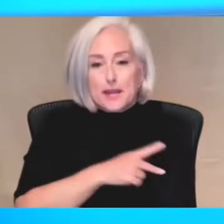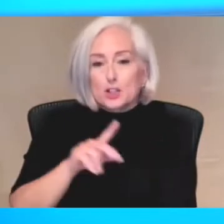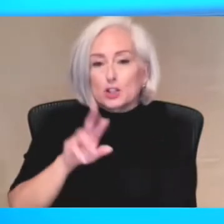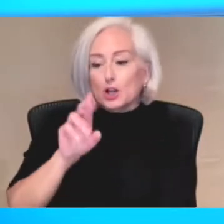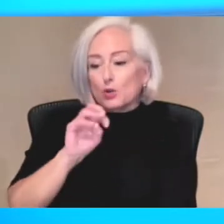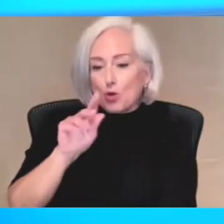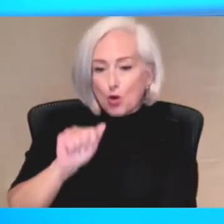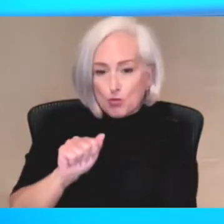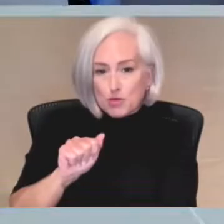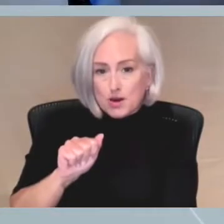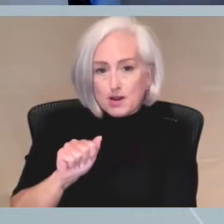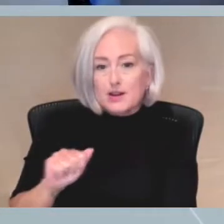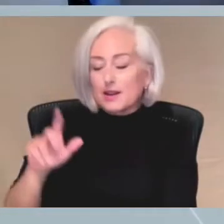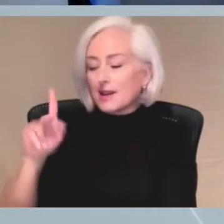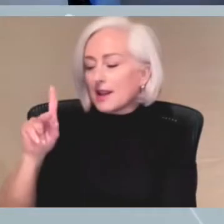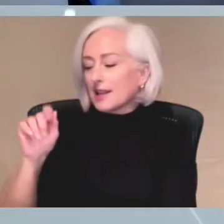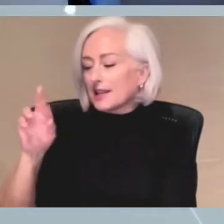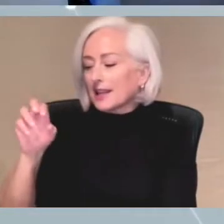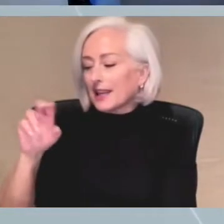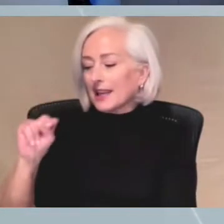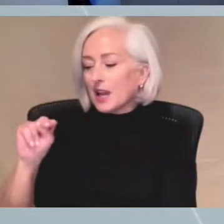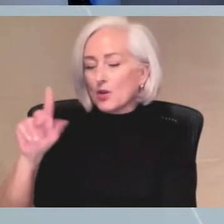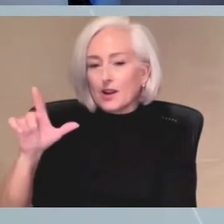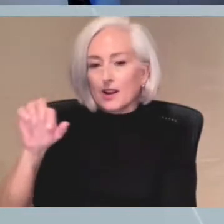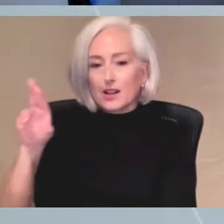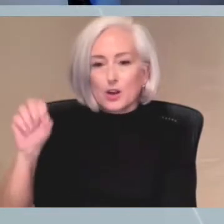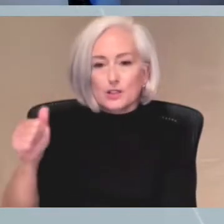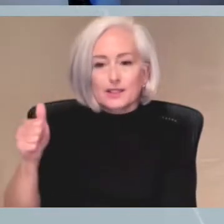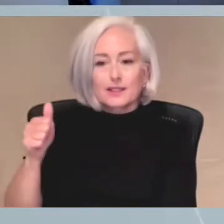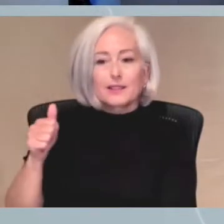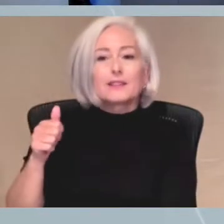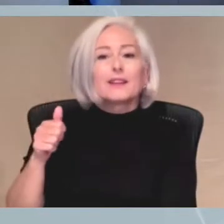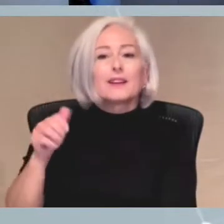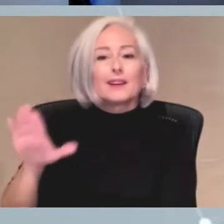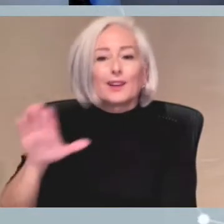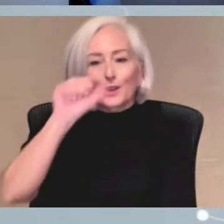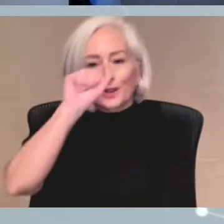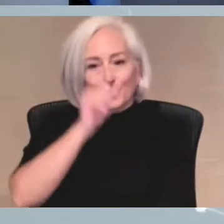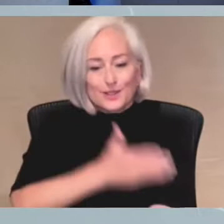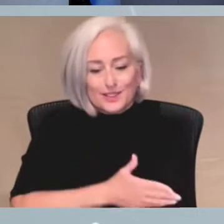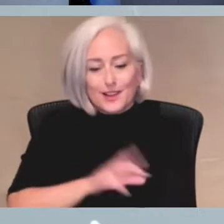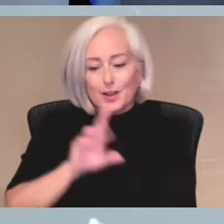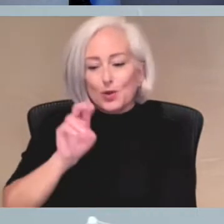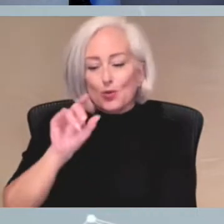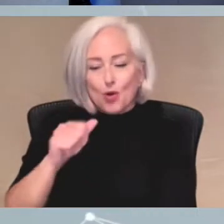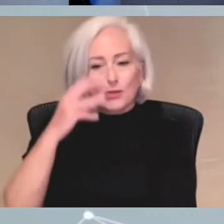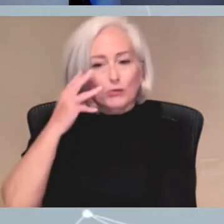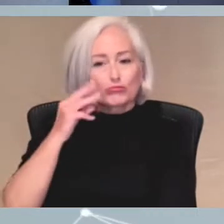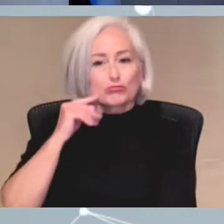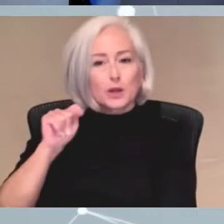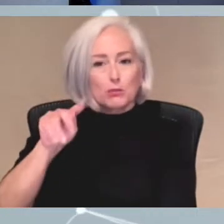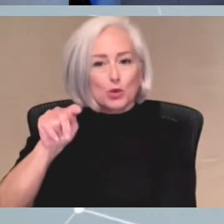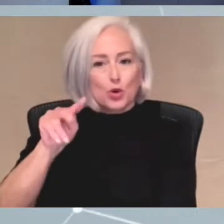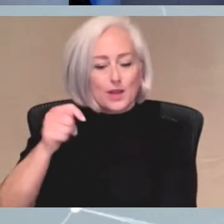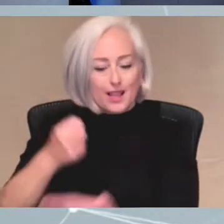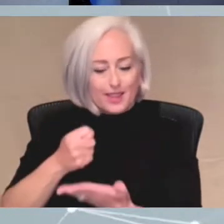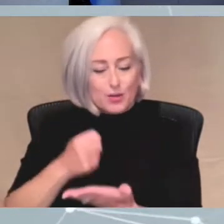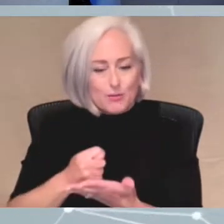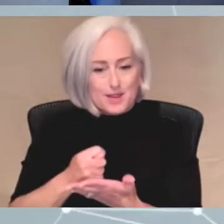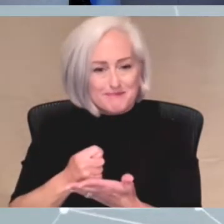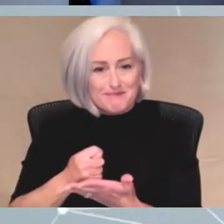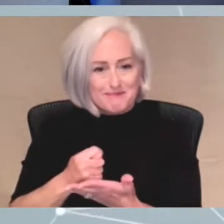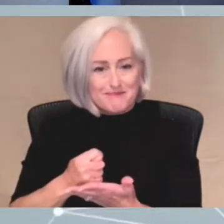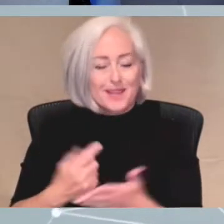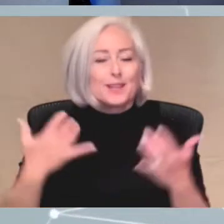and her son Roma, who underwent proton therapy. We are discussing